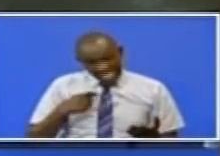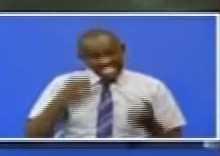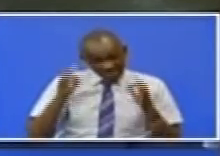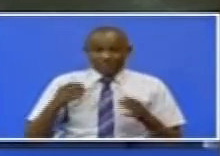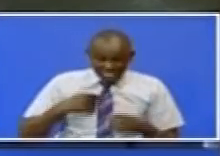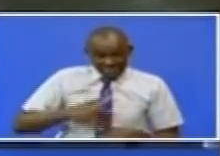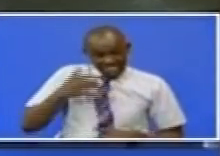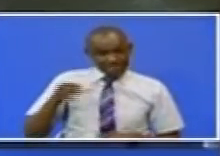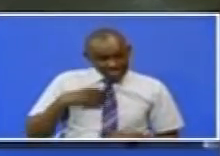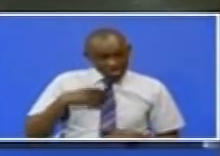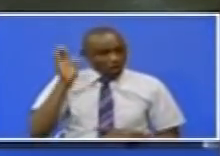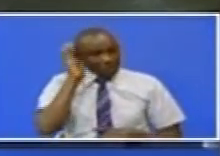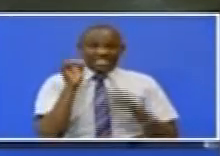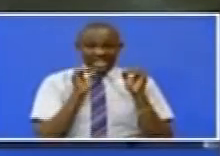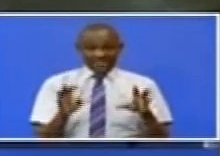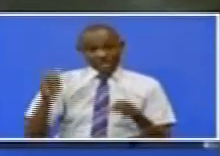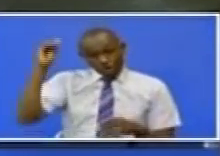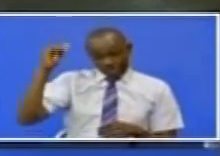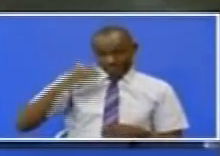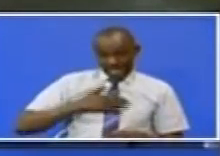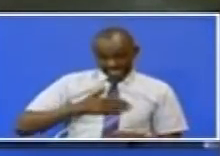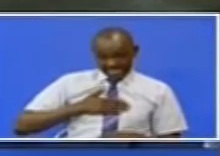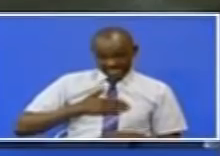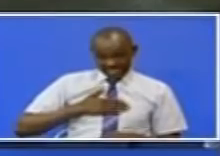disobeyed my oath of office,